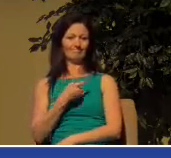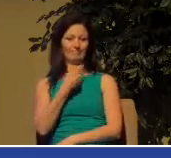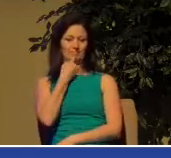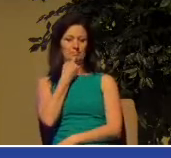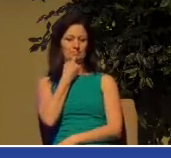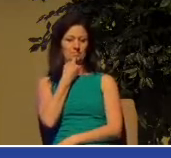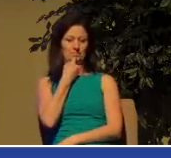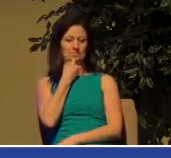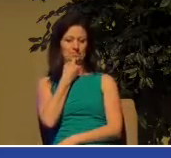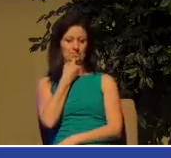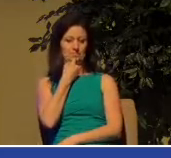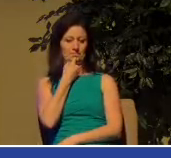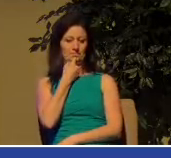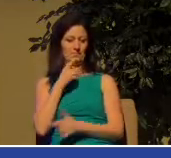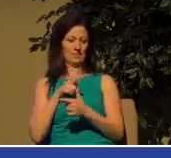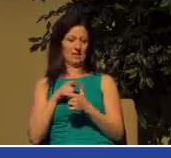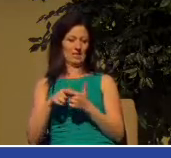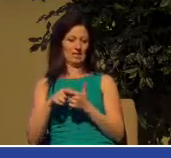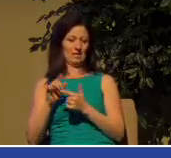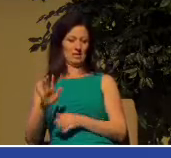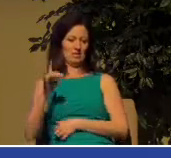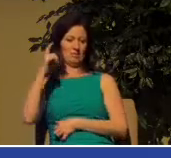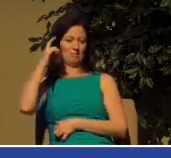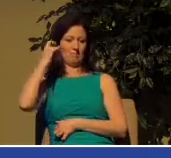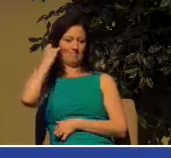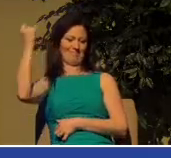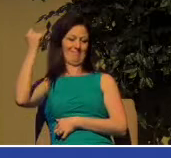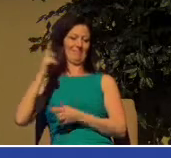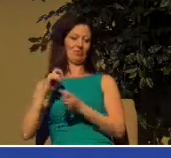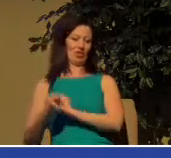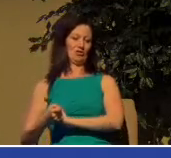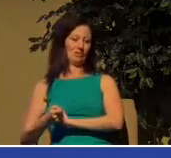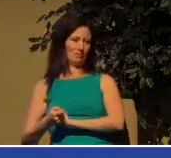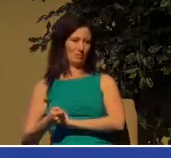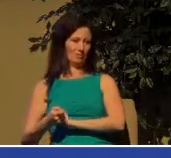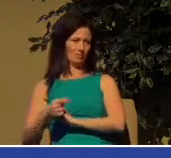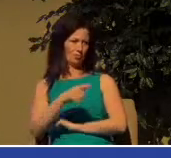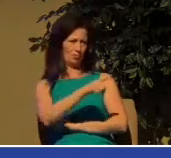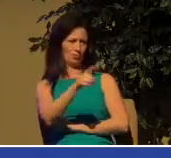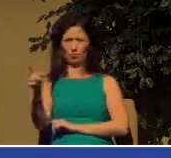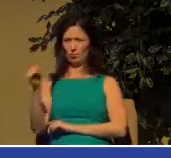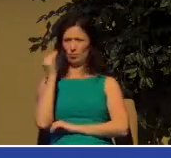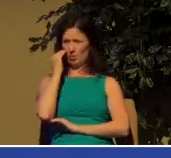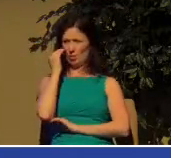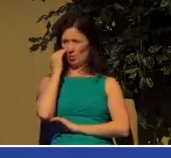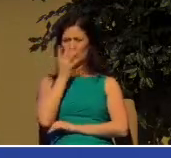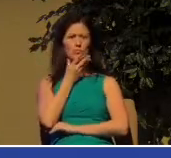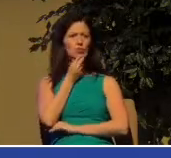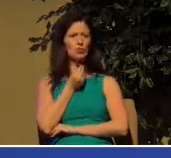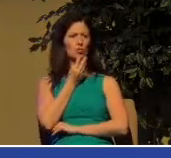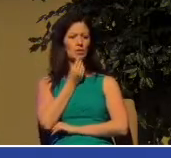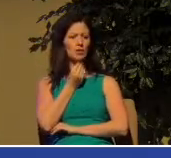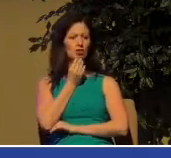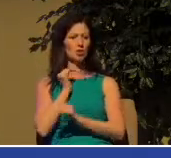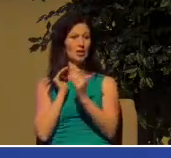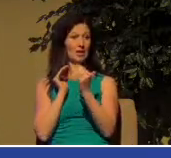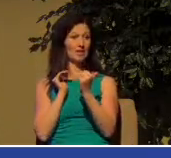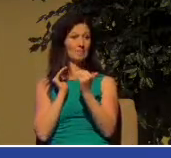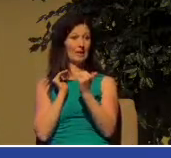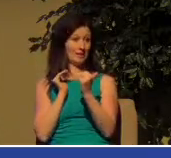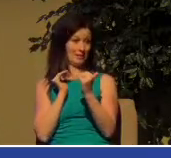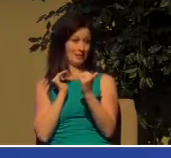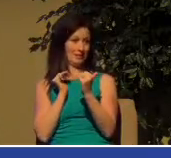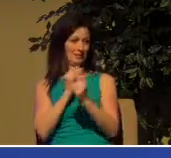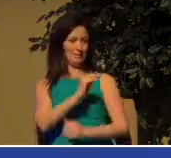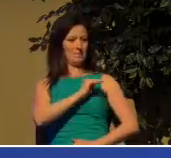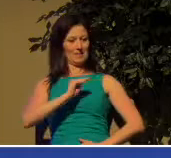turn on Jesus. You know as well as I do that the Jewish expectation was that when the Messiah came, he